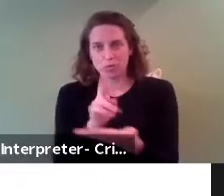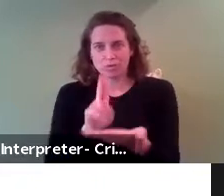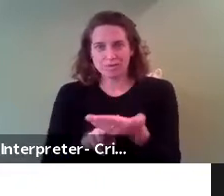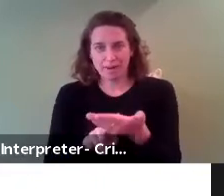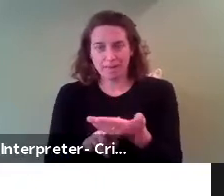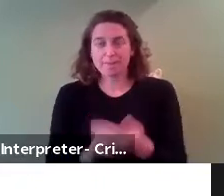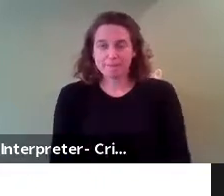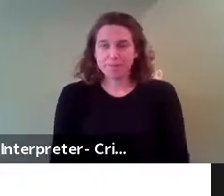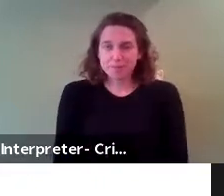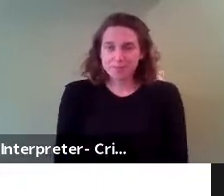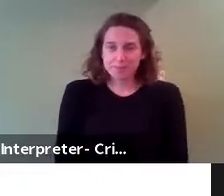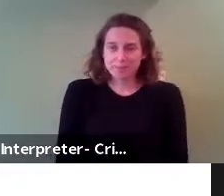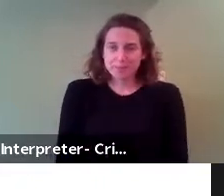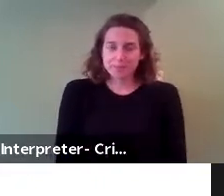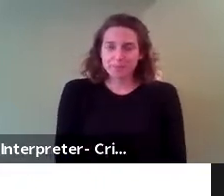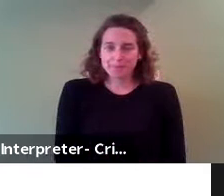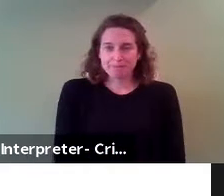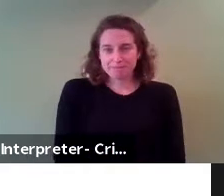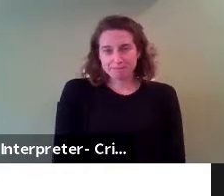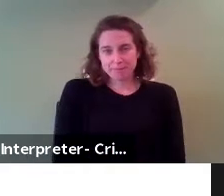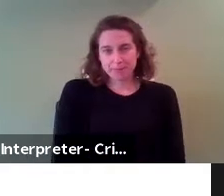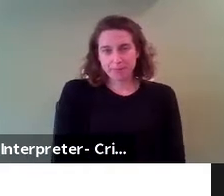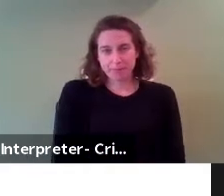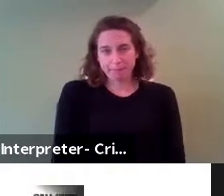believe it was between March and April.